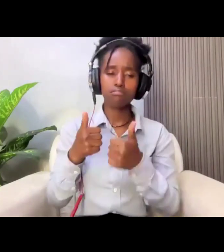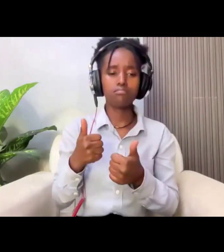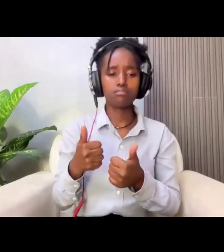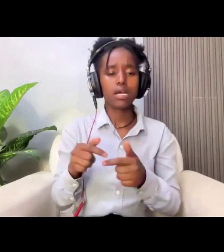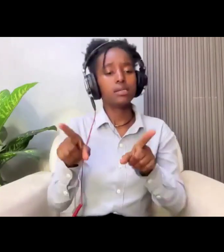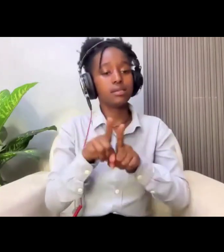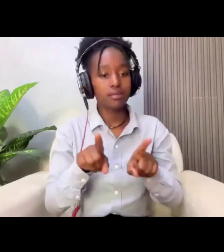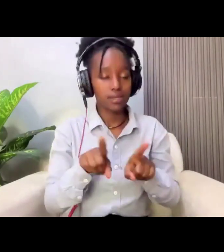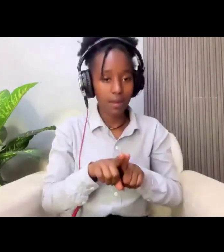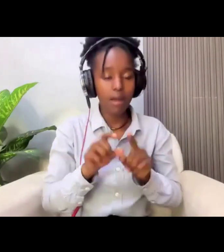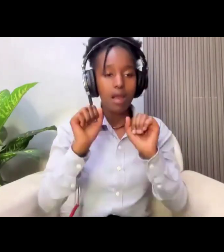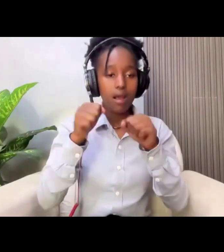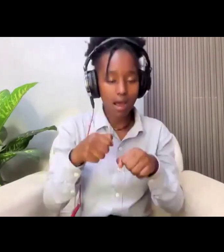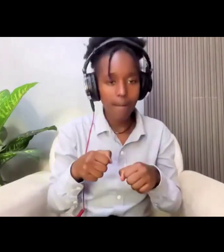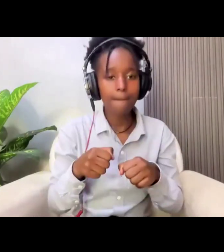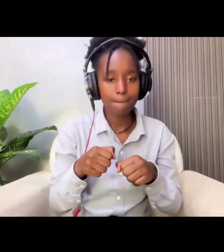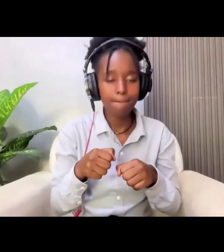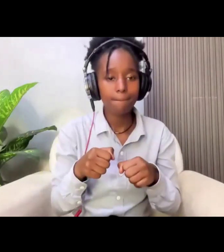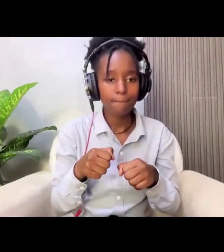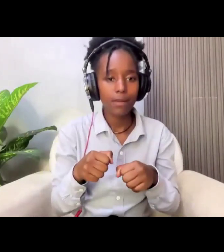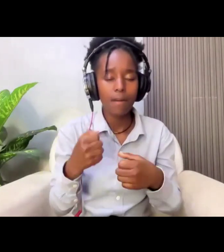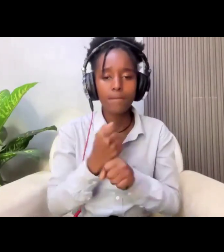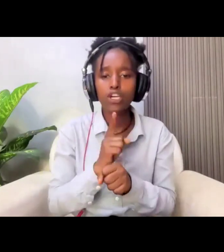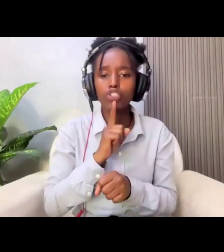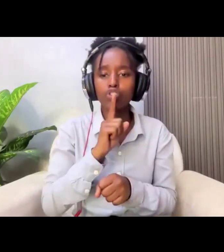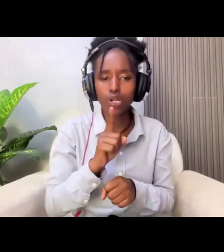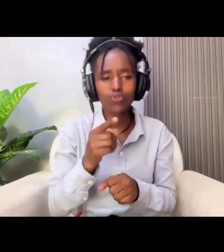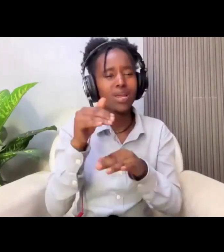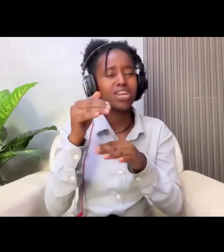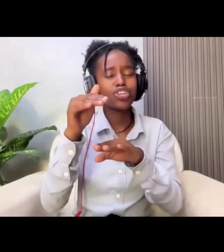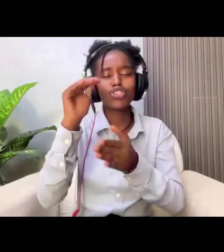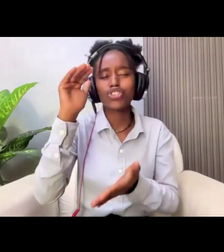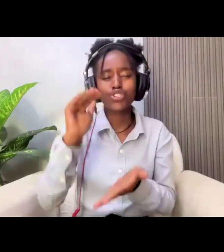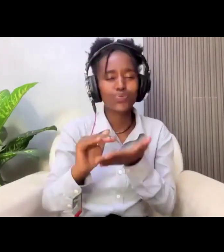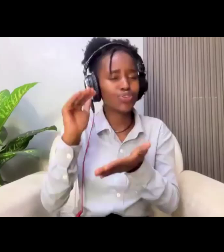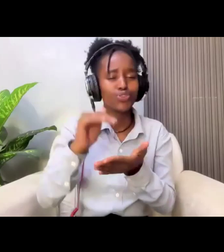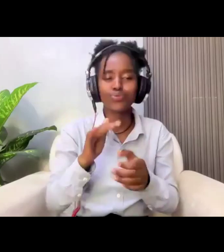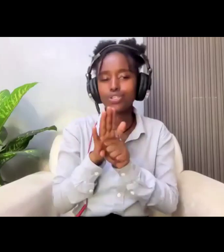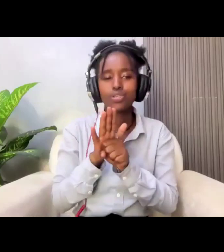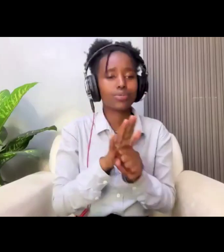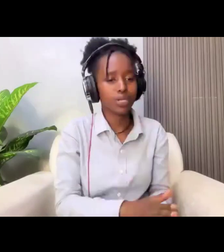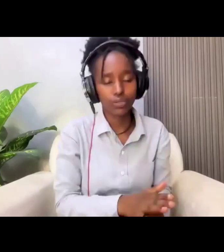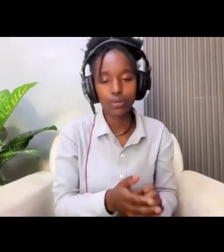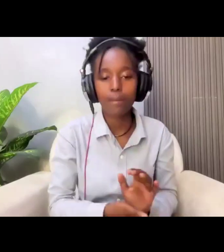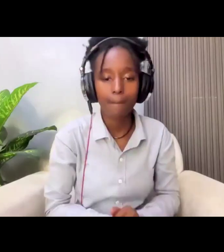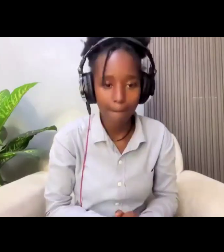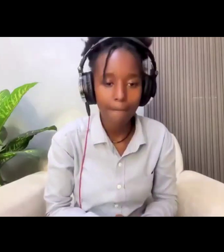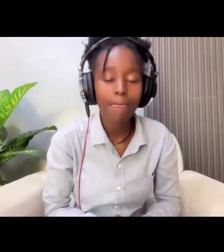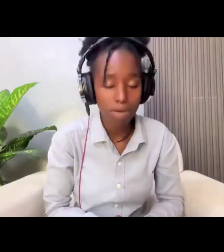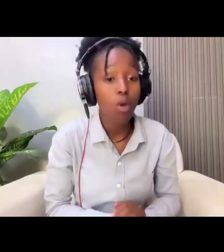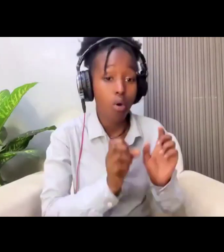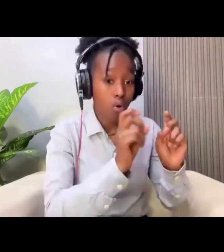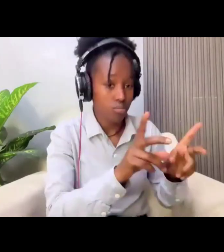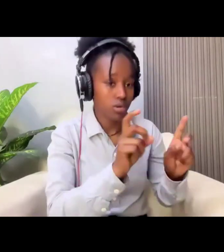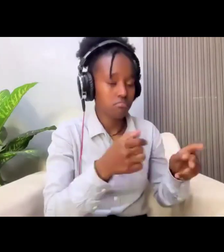and to avoid less discrimination. Okay. I'm going to stop you there because we're running